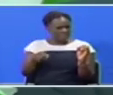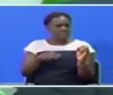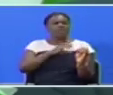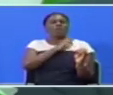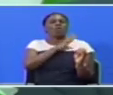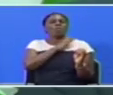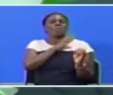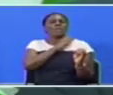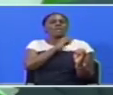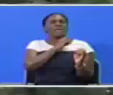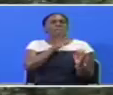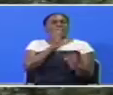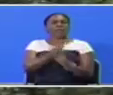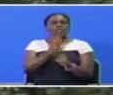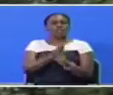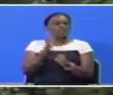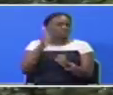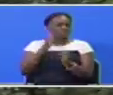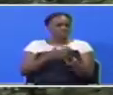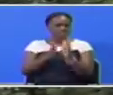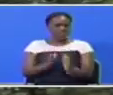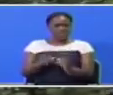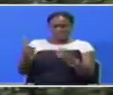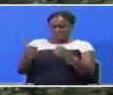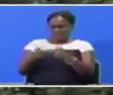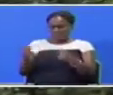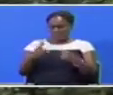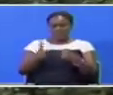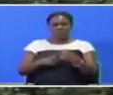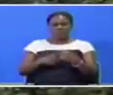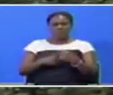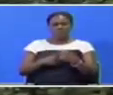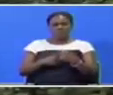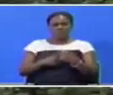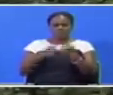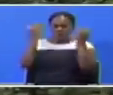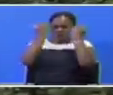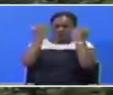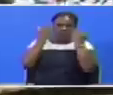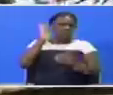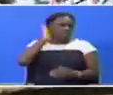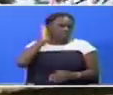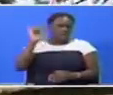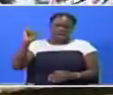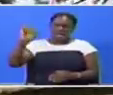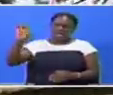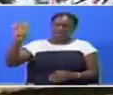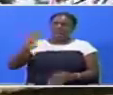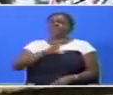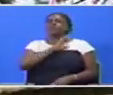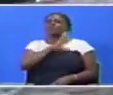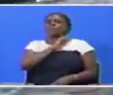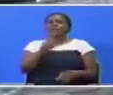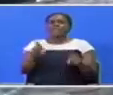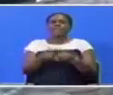the majority leader with a pinch of salt. By 6th June, when the appellate court is slated to hear the IEBC appeal, it will